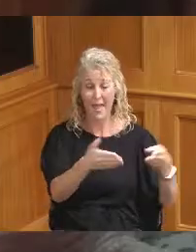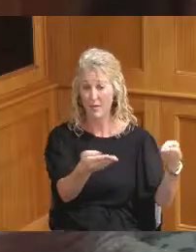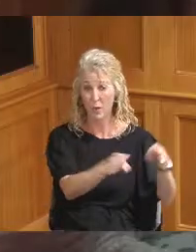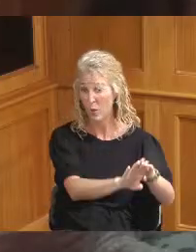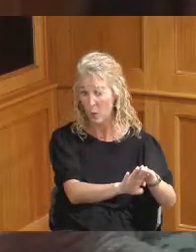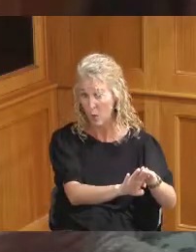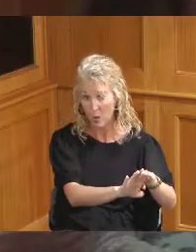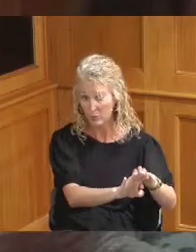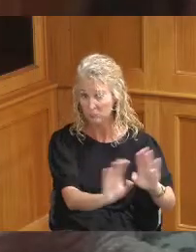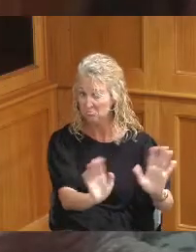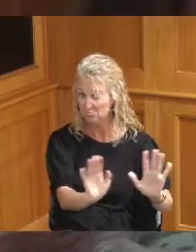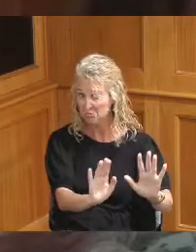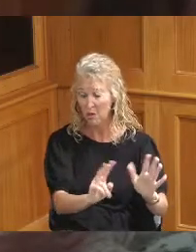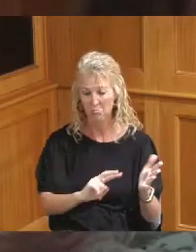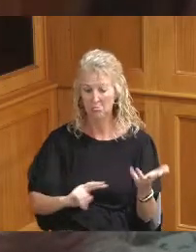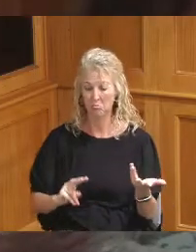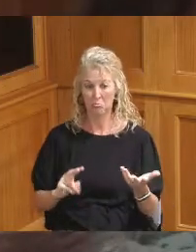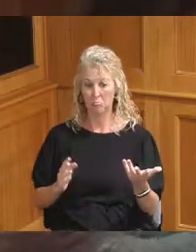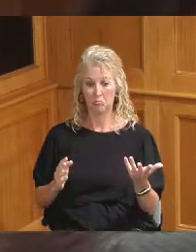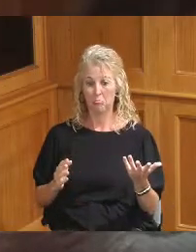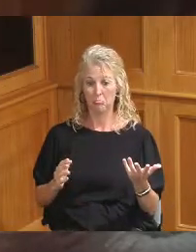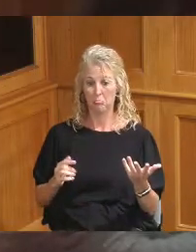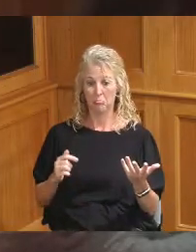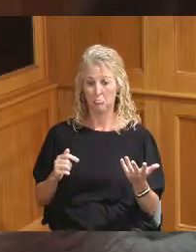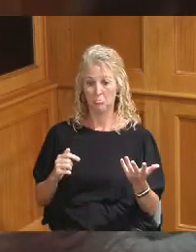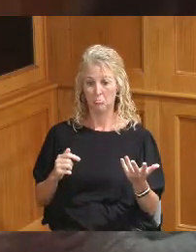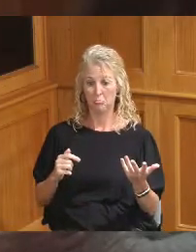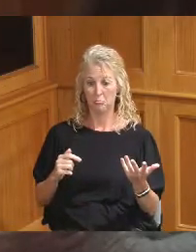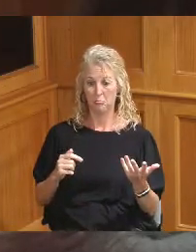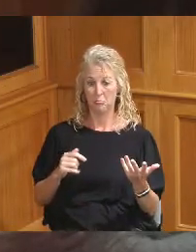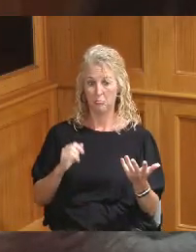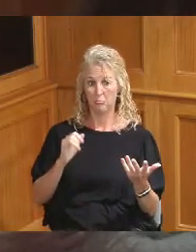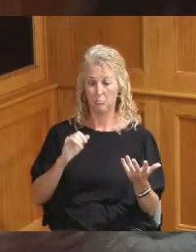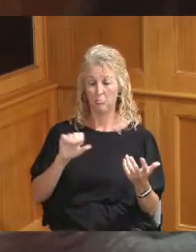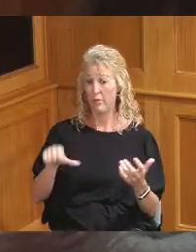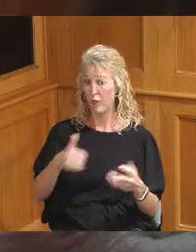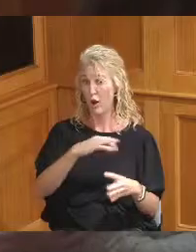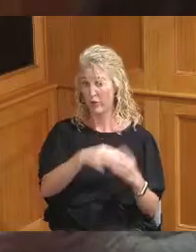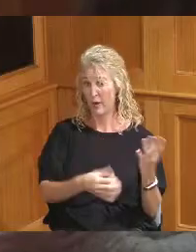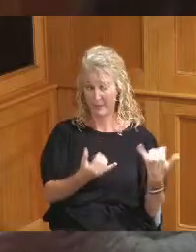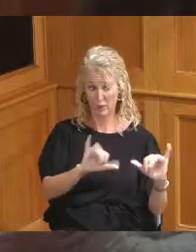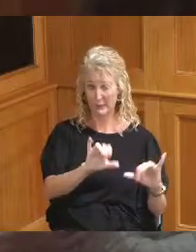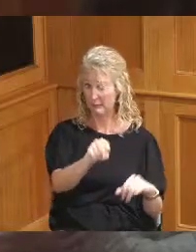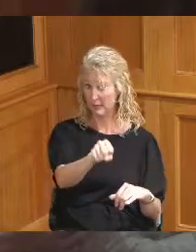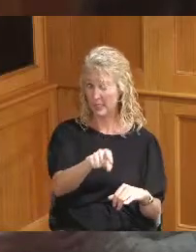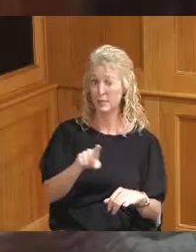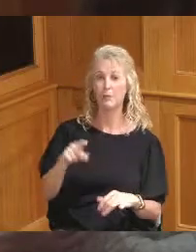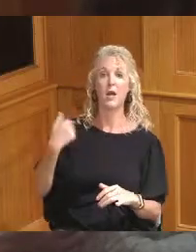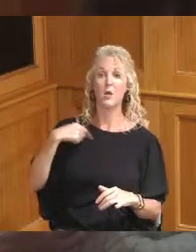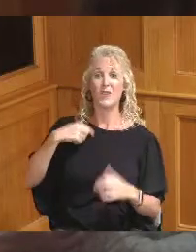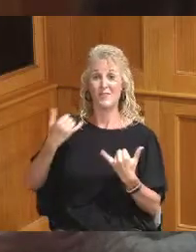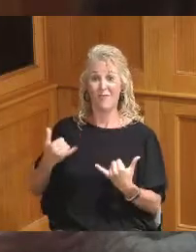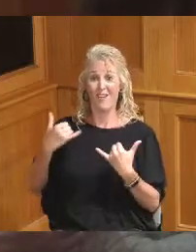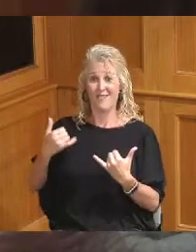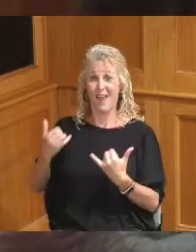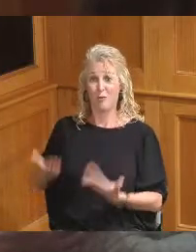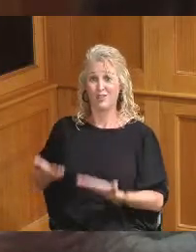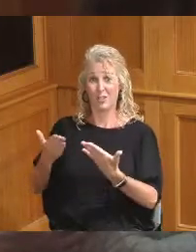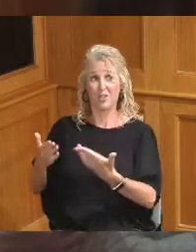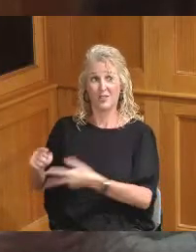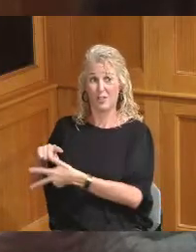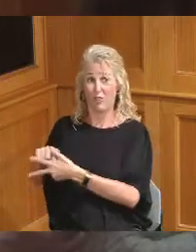larger impervious surface charge again, or there would be something different. But we really are suggesting